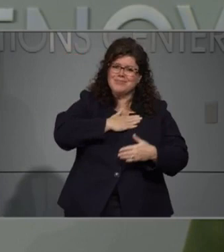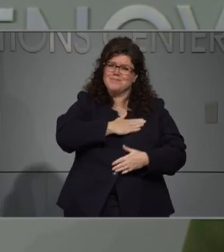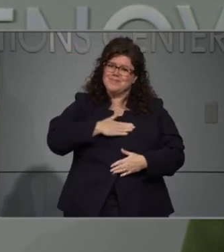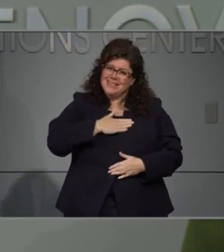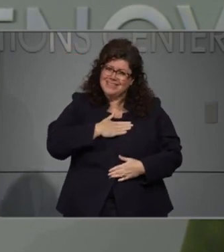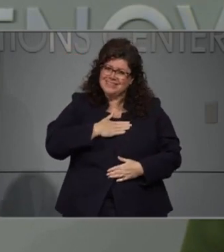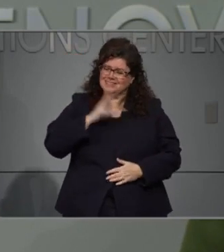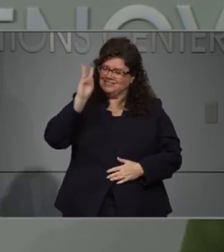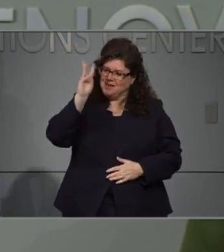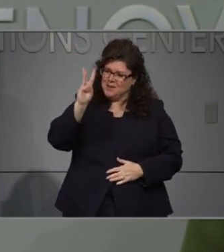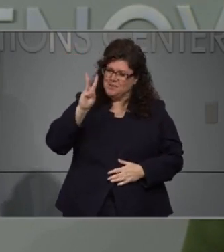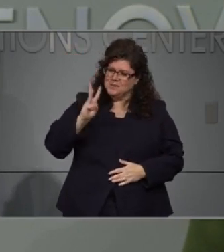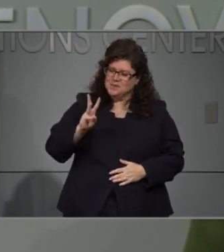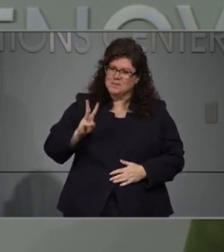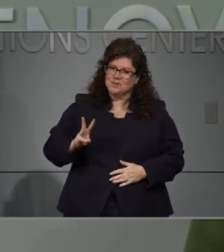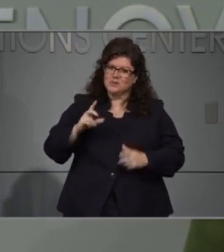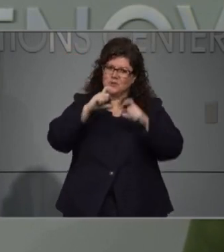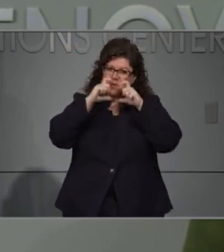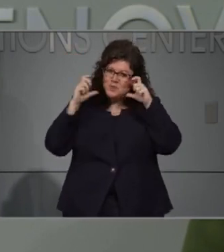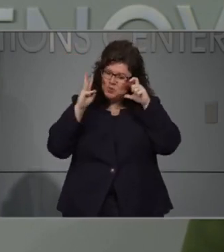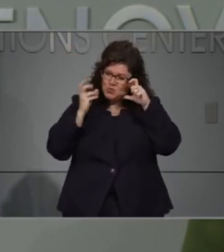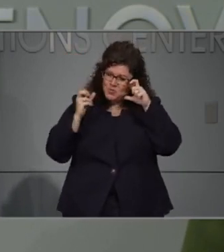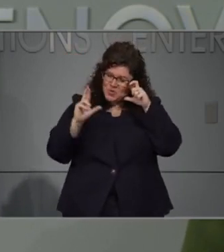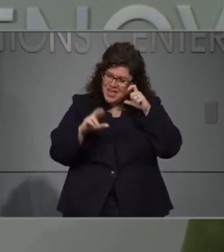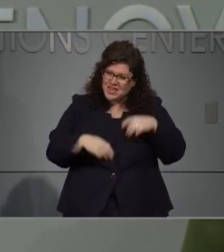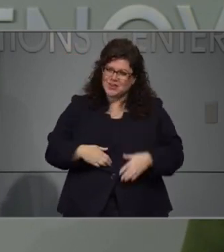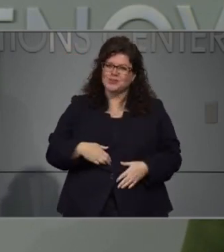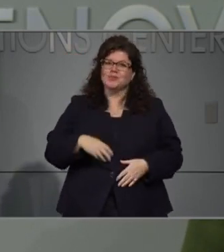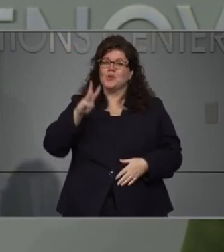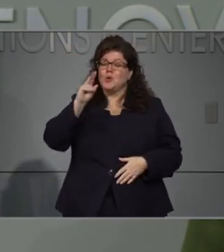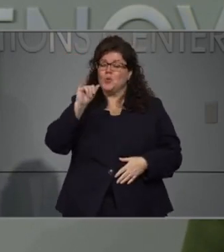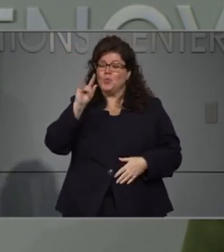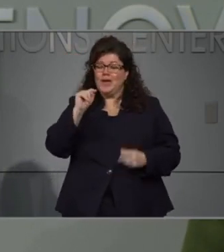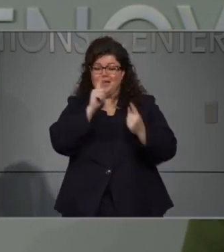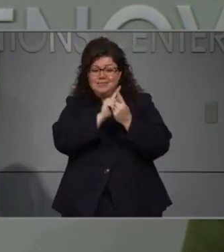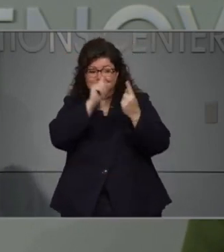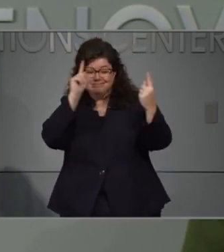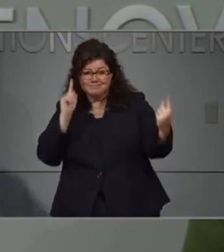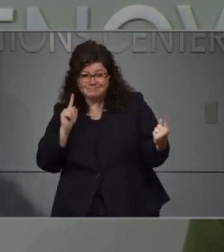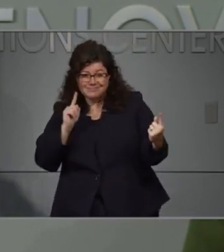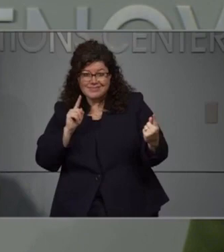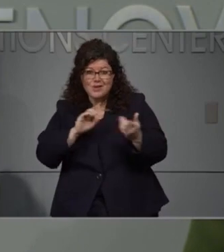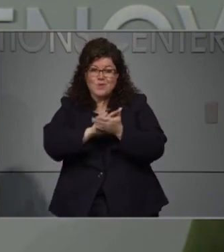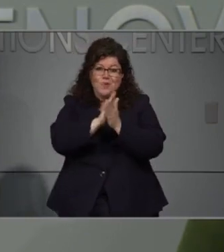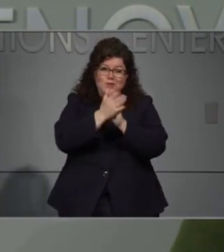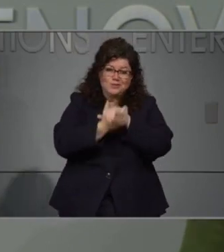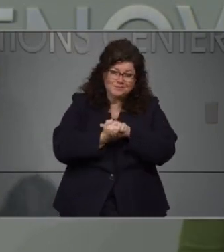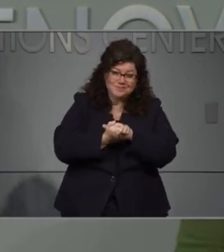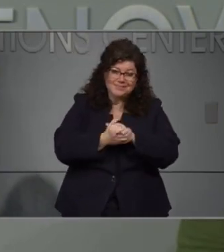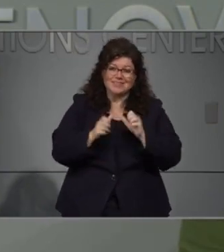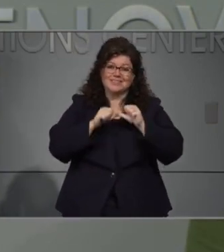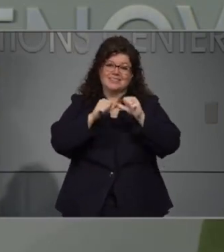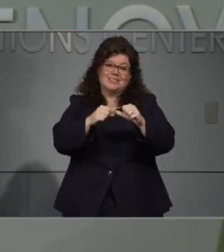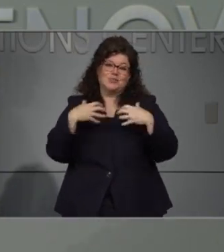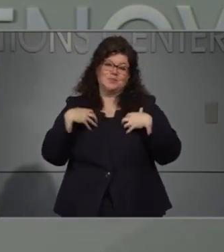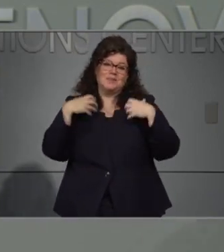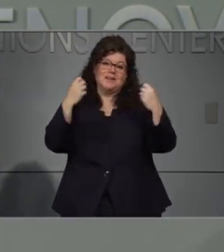3 Ws, wearing a face covering, waiting 6 feet apart, and washing your hands. Stay well, everyone. Thank you.